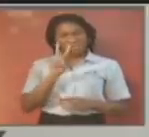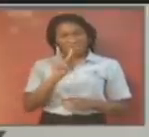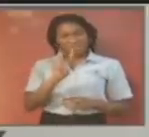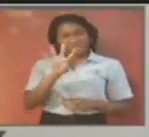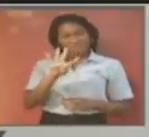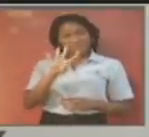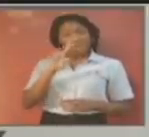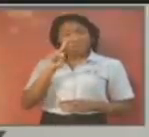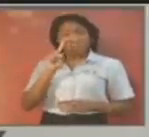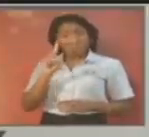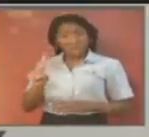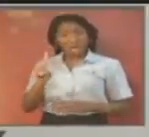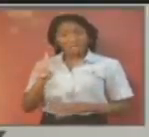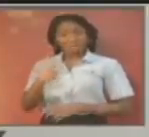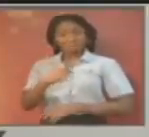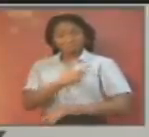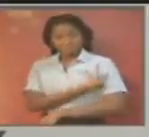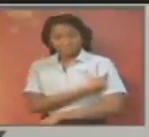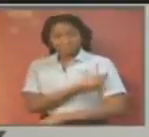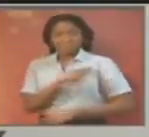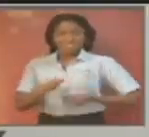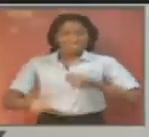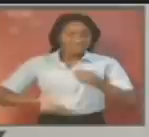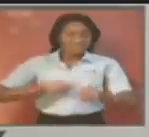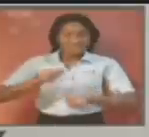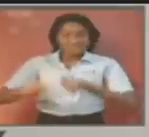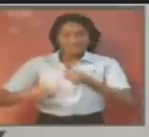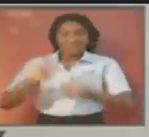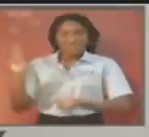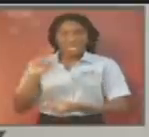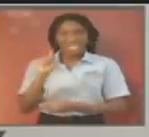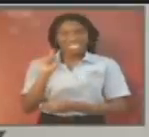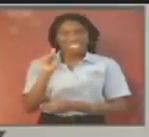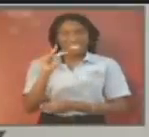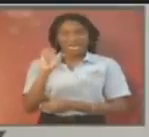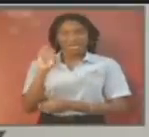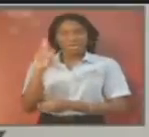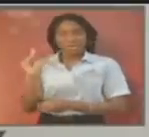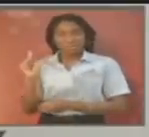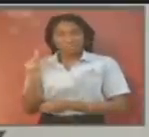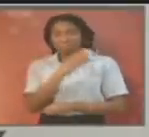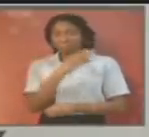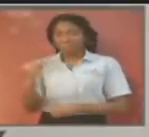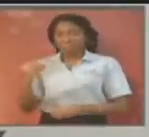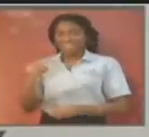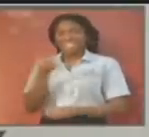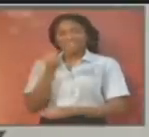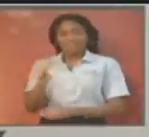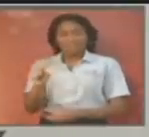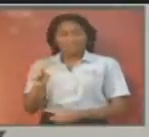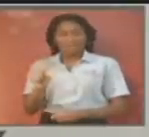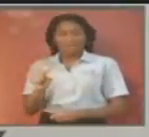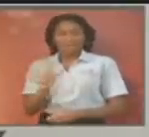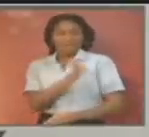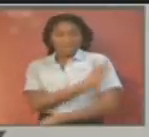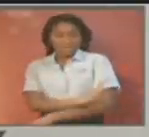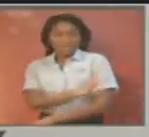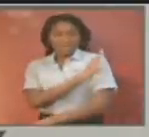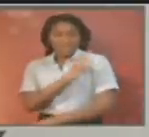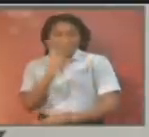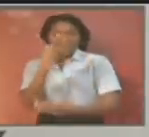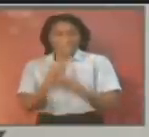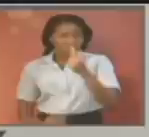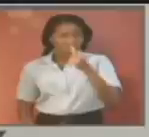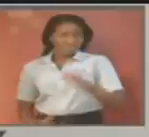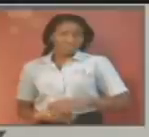7,241 doses to administer at the Racket Center for Sangre Grande Enhanced Health Center and the Tacarigua